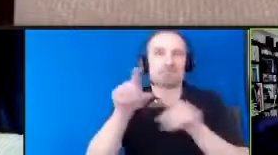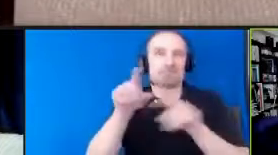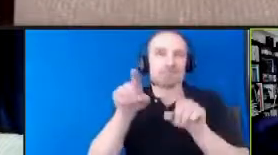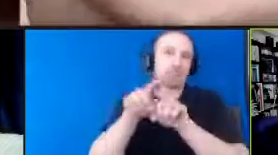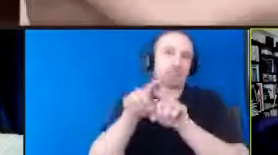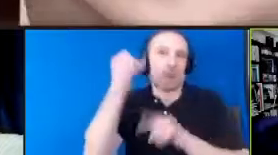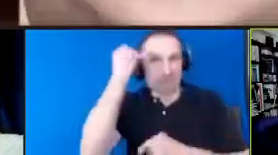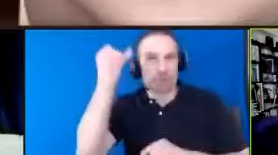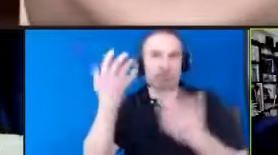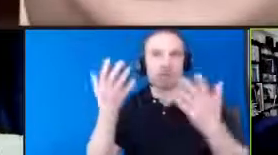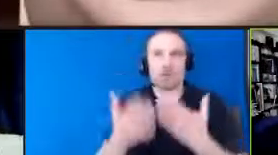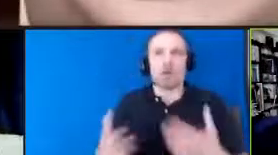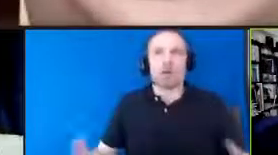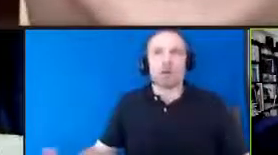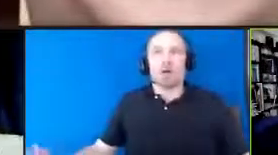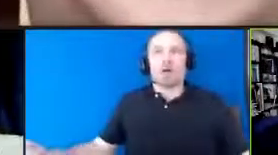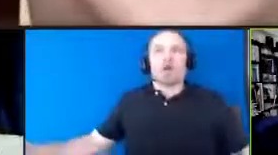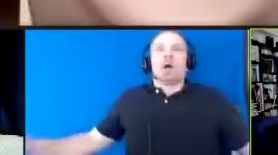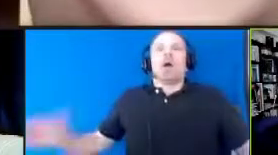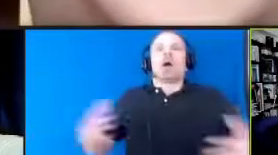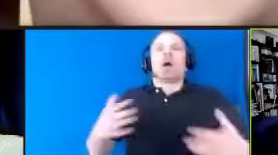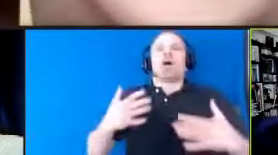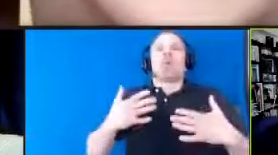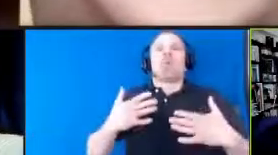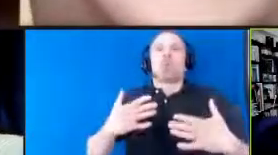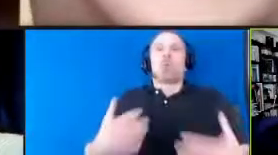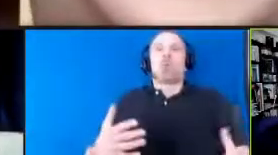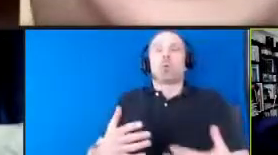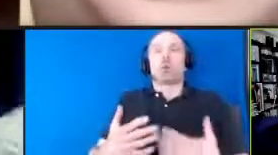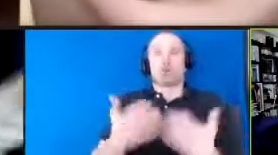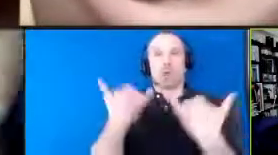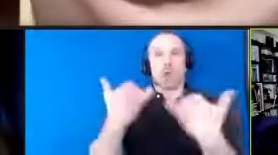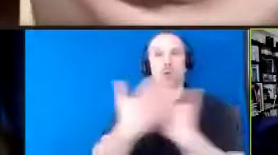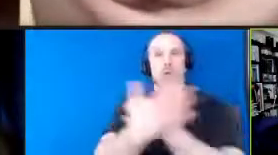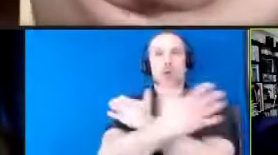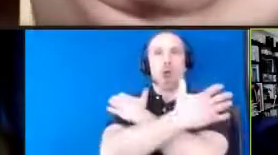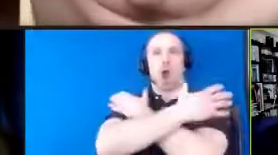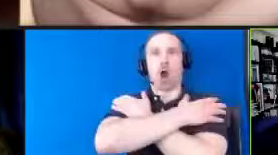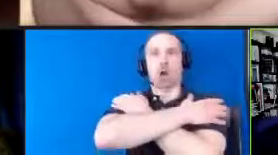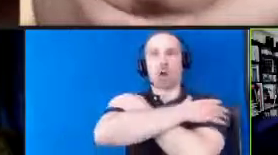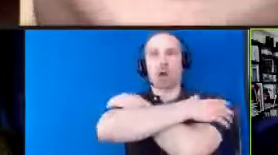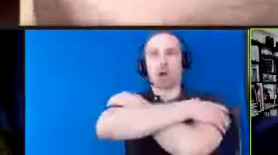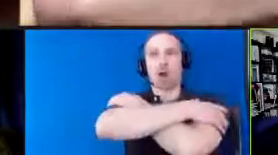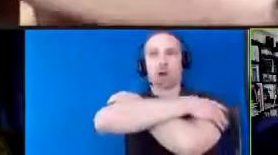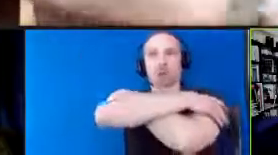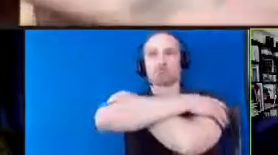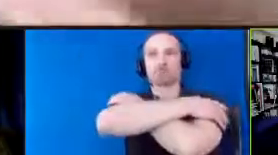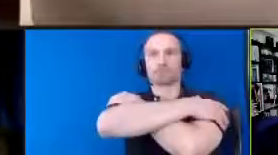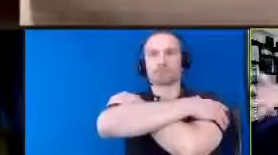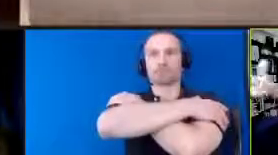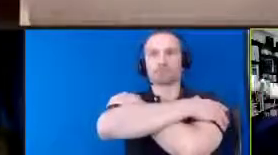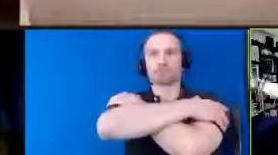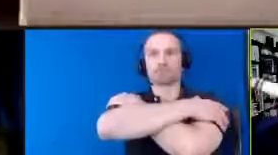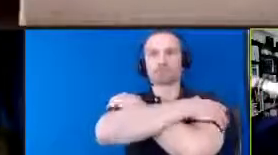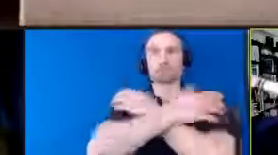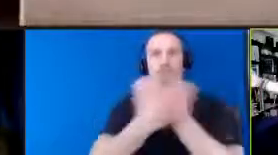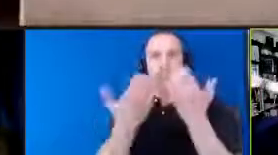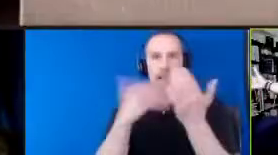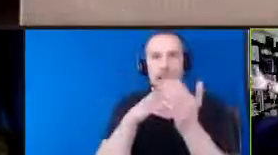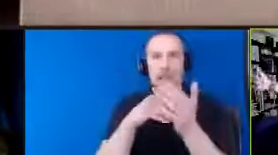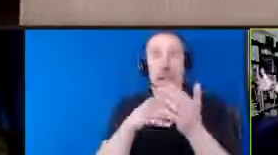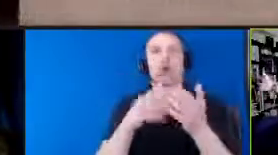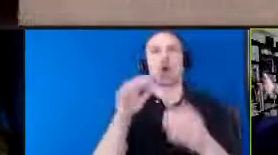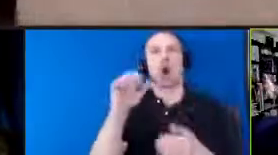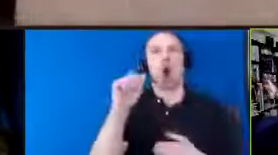Blow breath out, just give yourself a wonderful hug, crossing one arm over the other, and then repeat that. Open your arms nice and